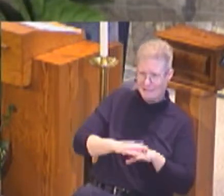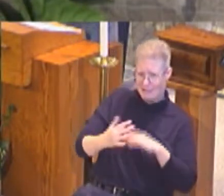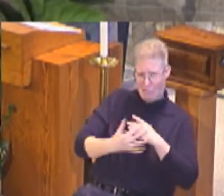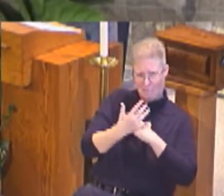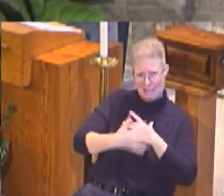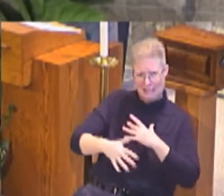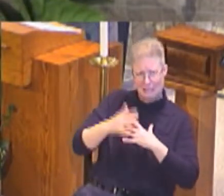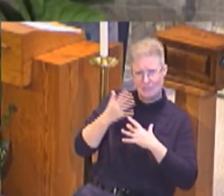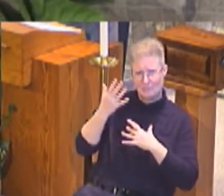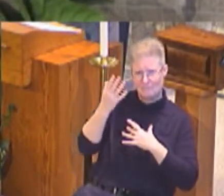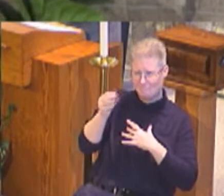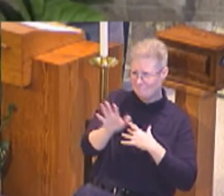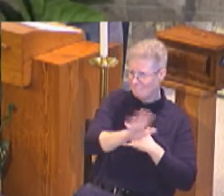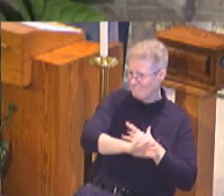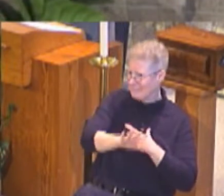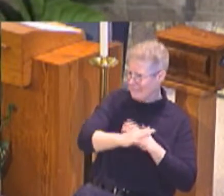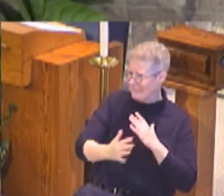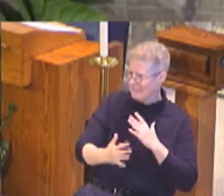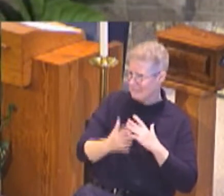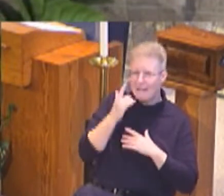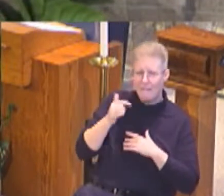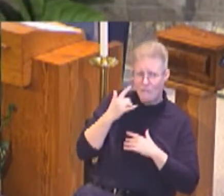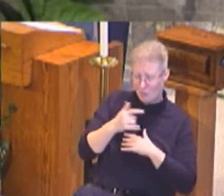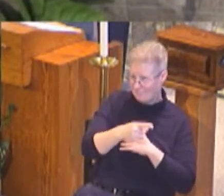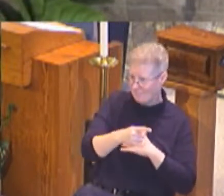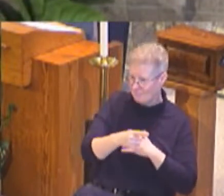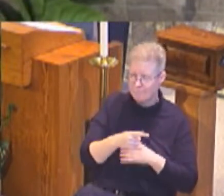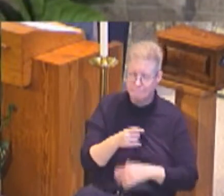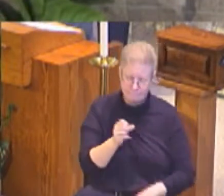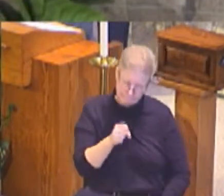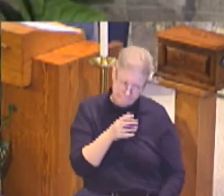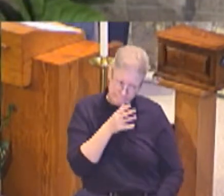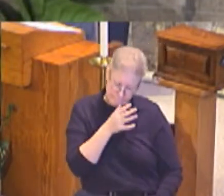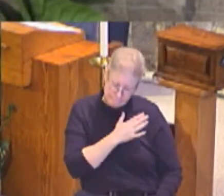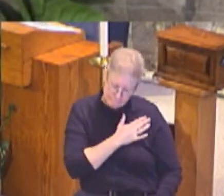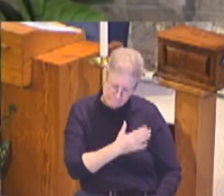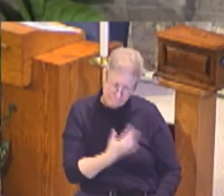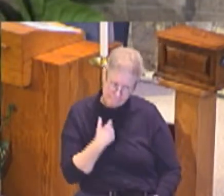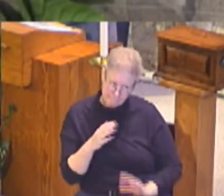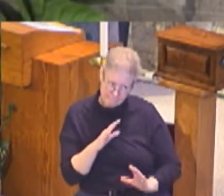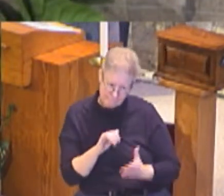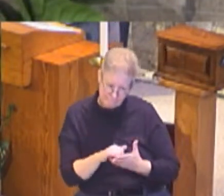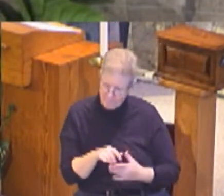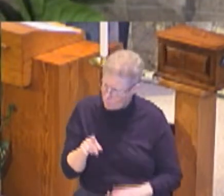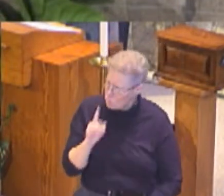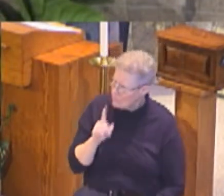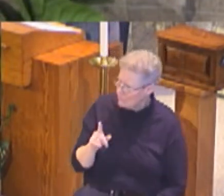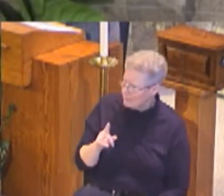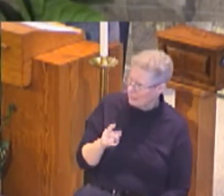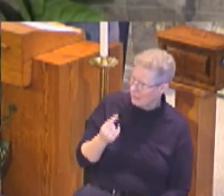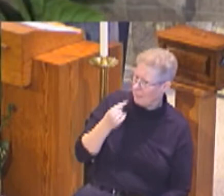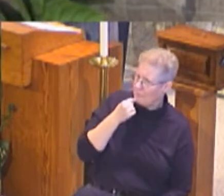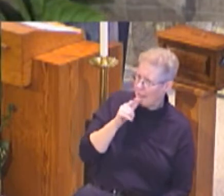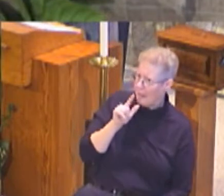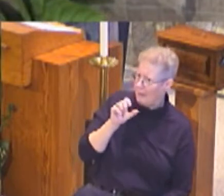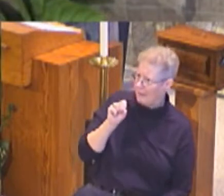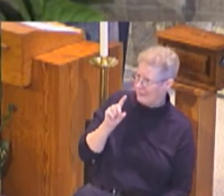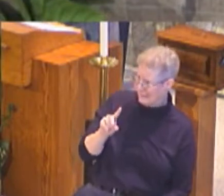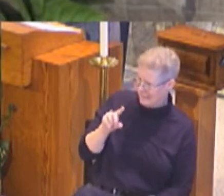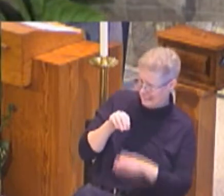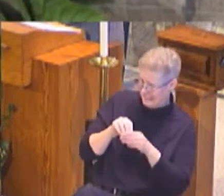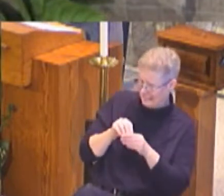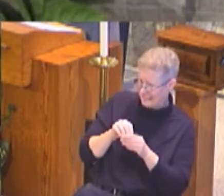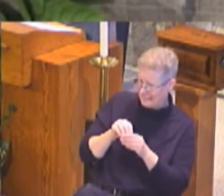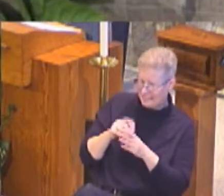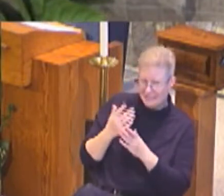California? Yes, Mom, yes, I did. Did you really take LSD in St. Louis